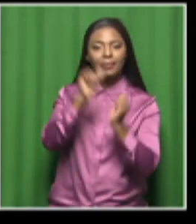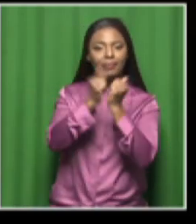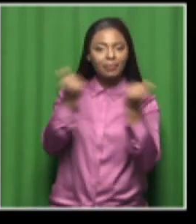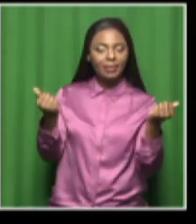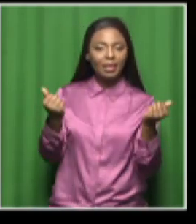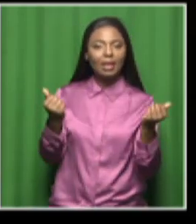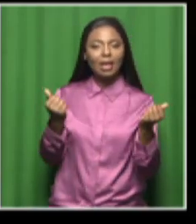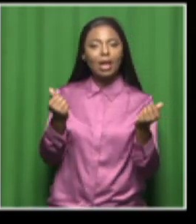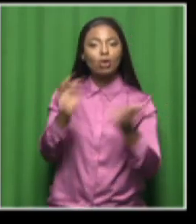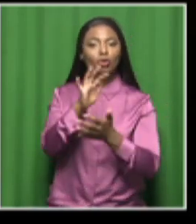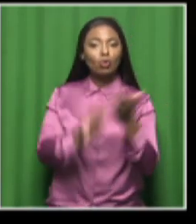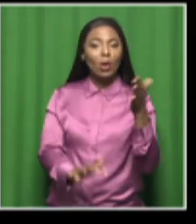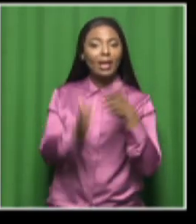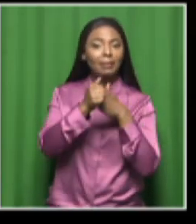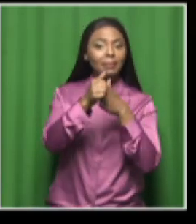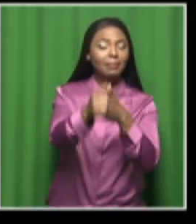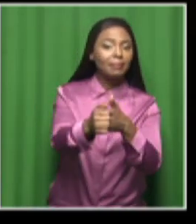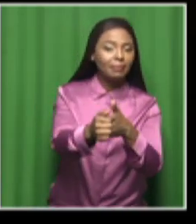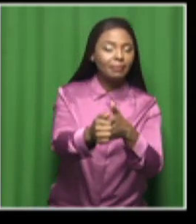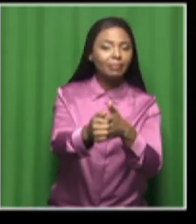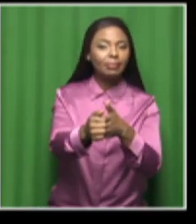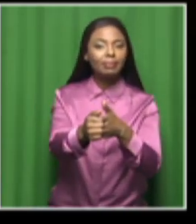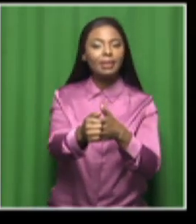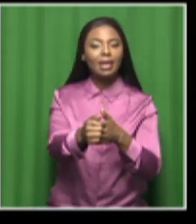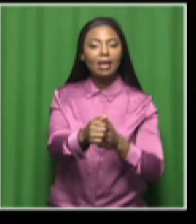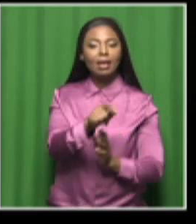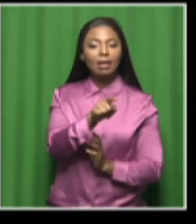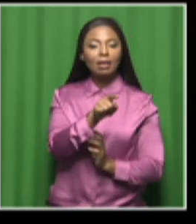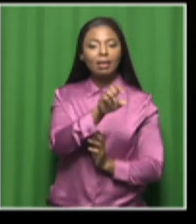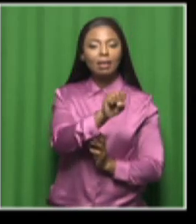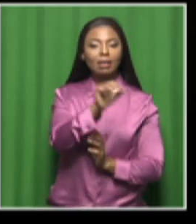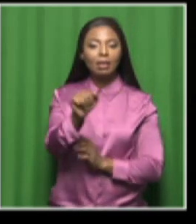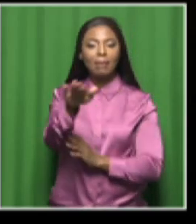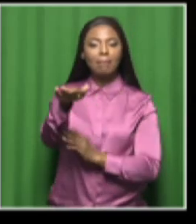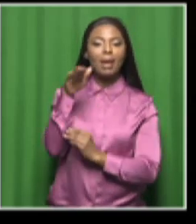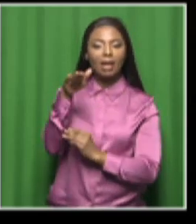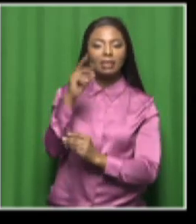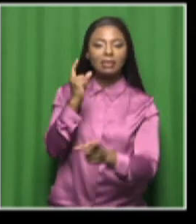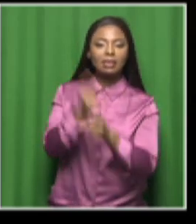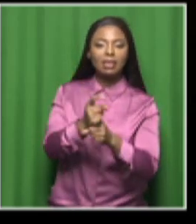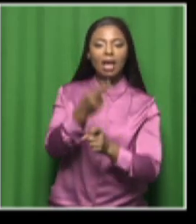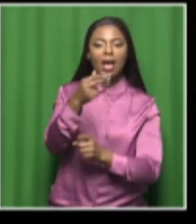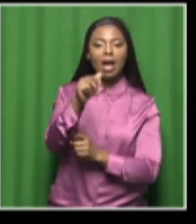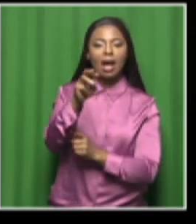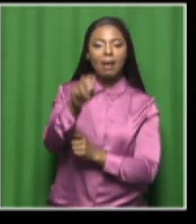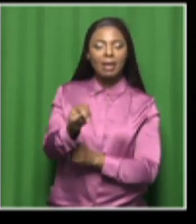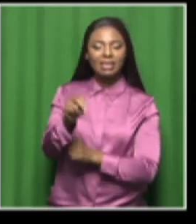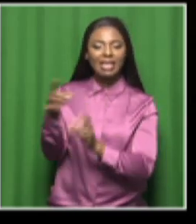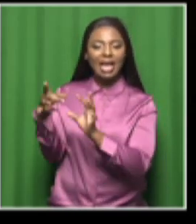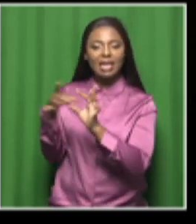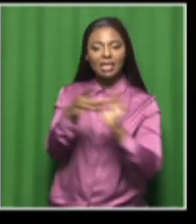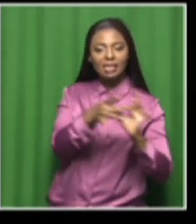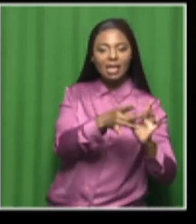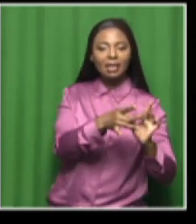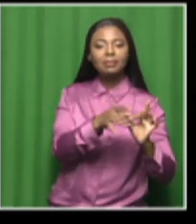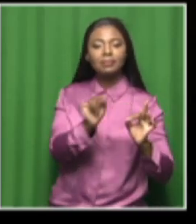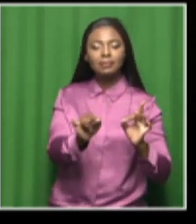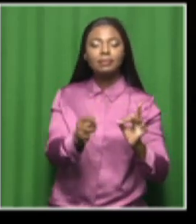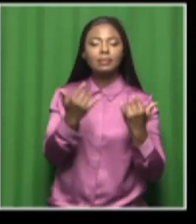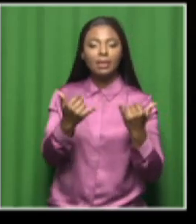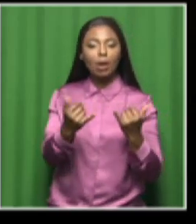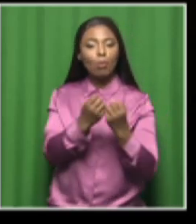story, SA banks deny Hamas links. Now, Chief Rabbi warns local criminal and